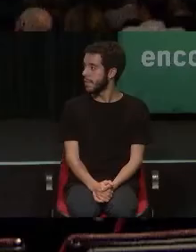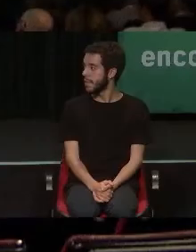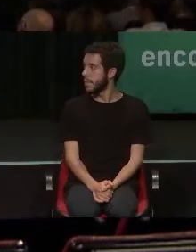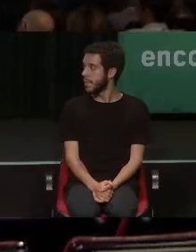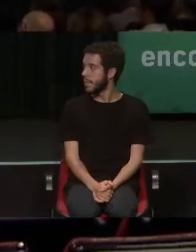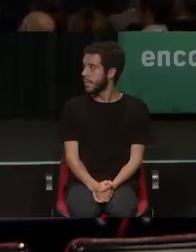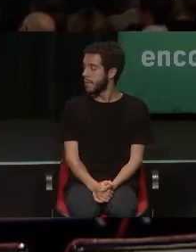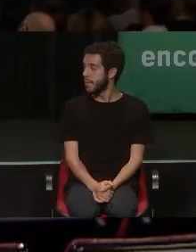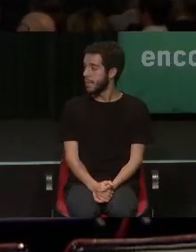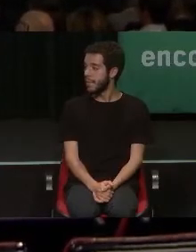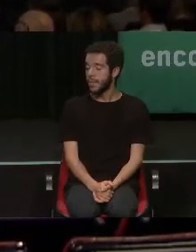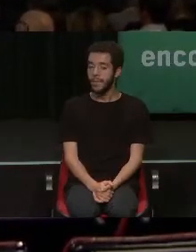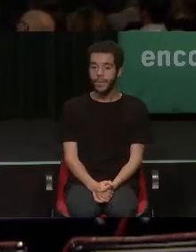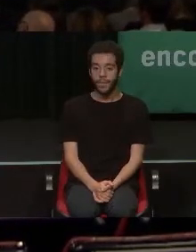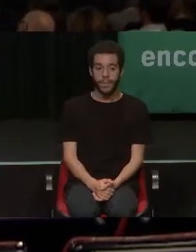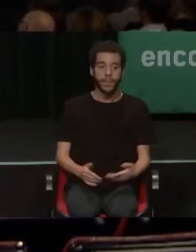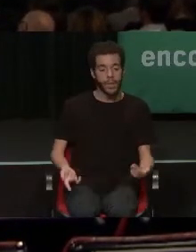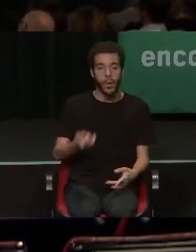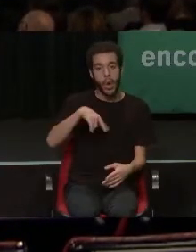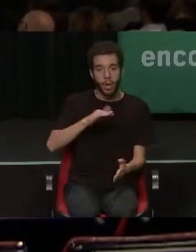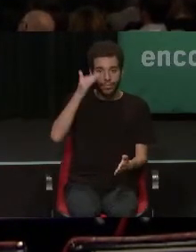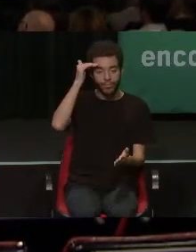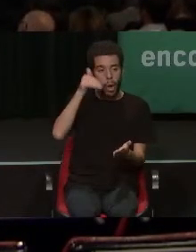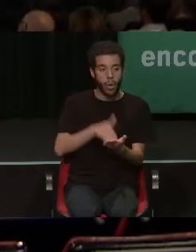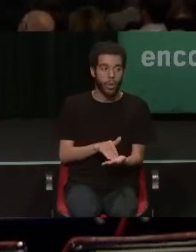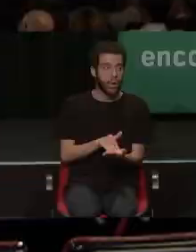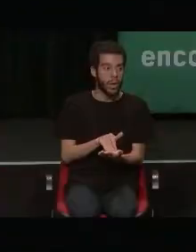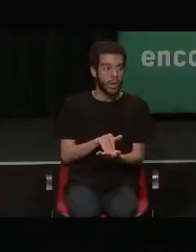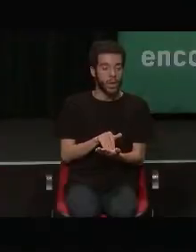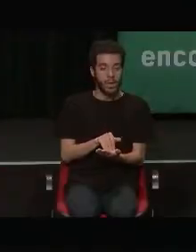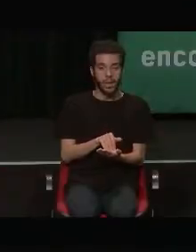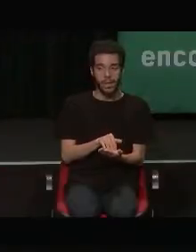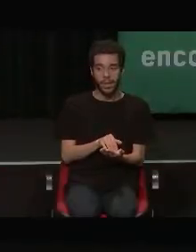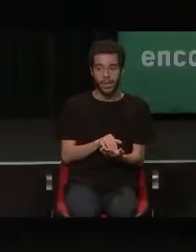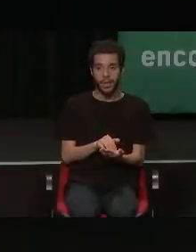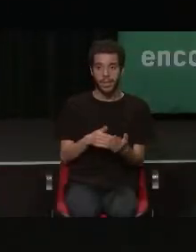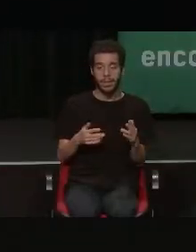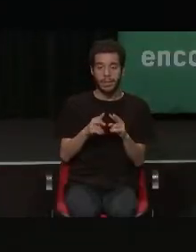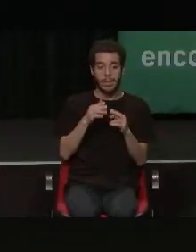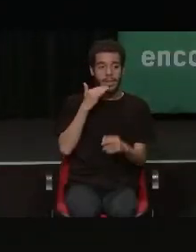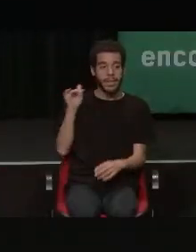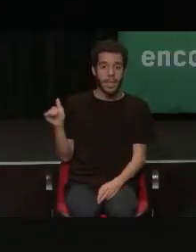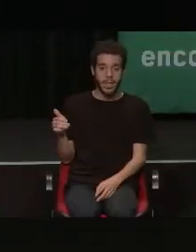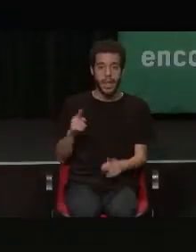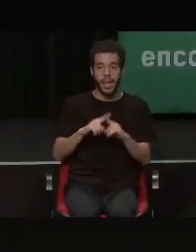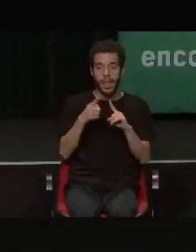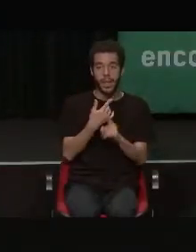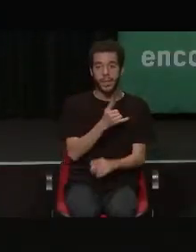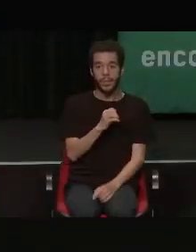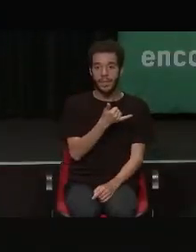We are finalizing our Ciência